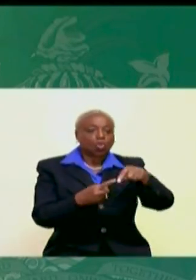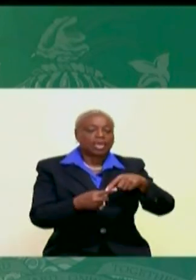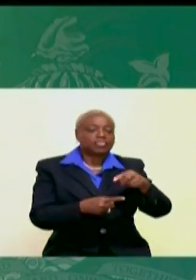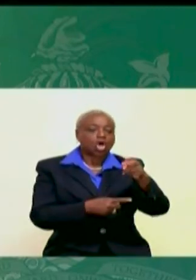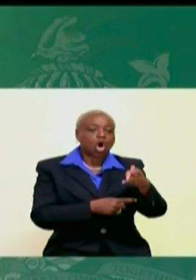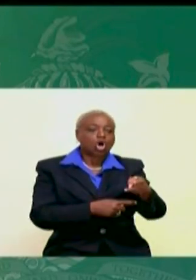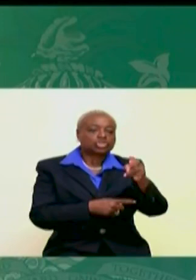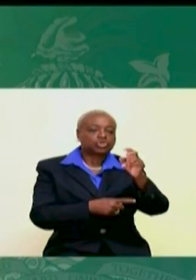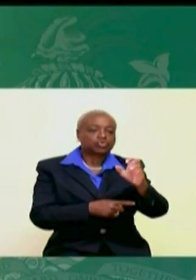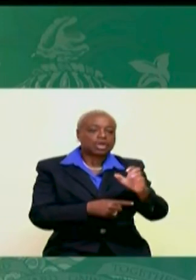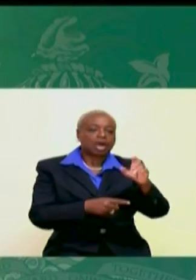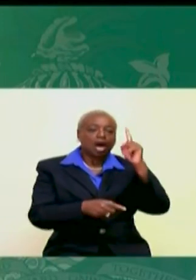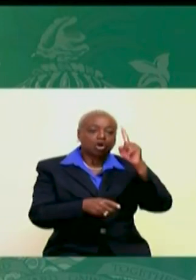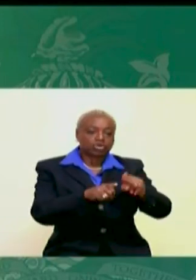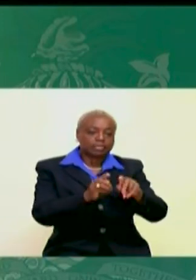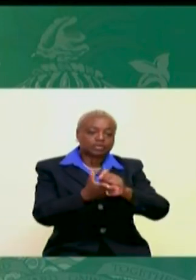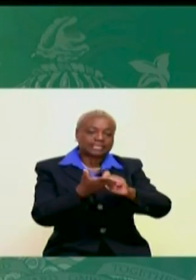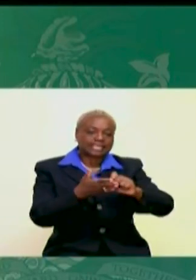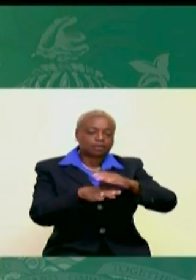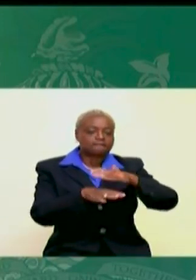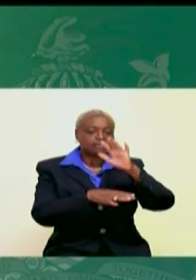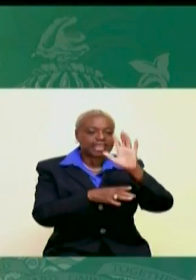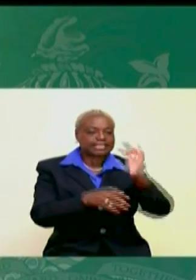Agreement was signed August 4th,